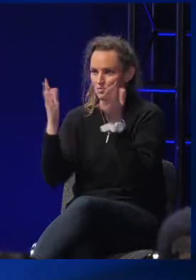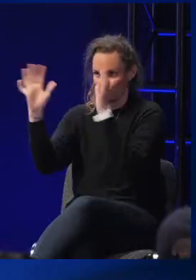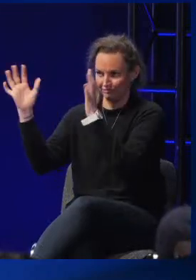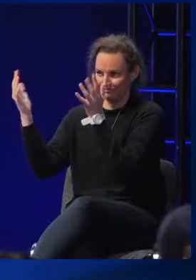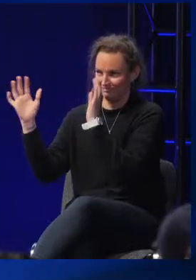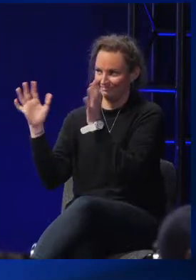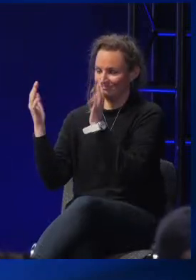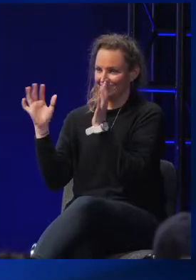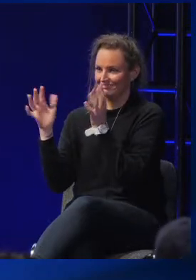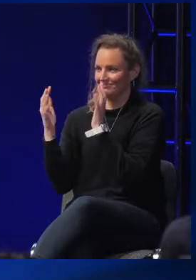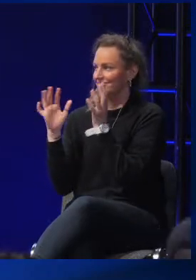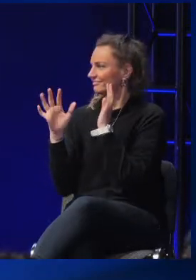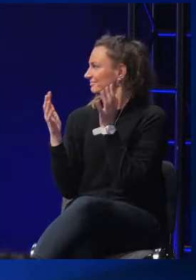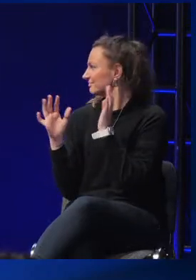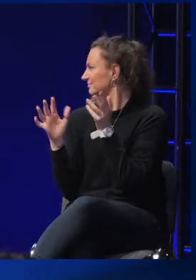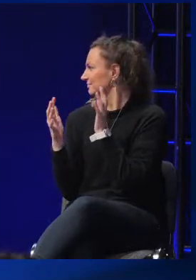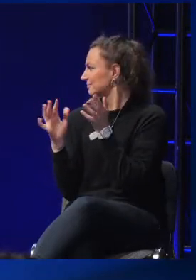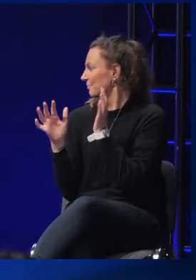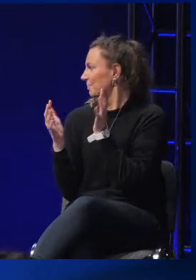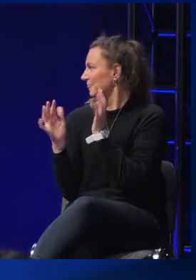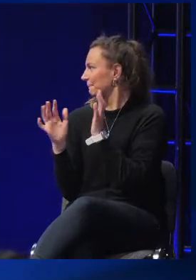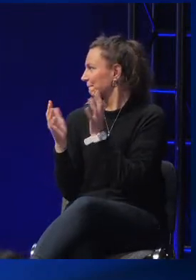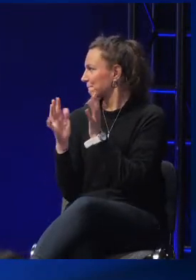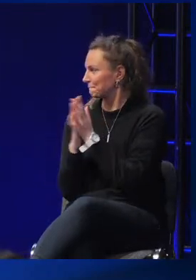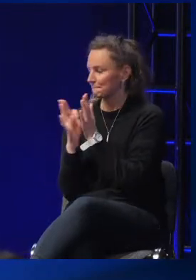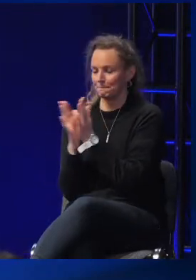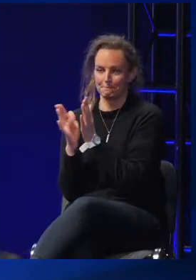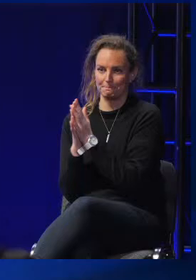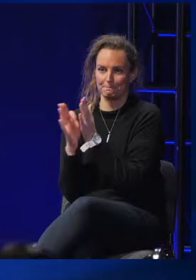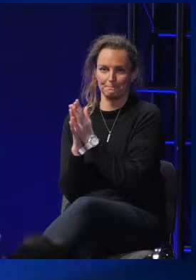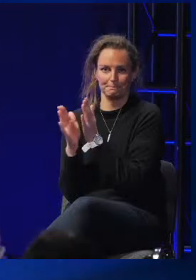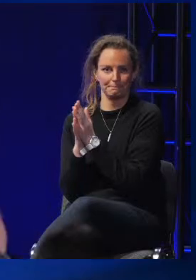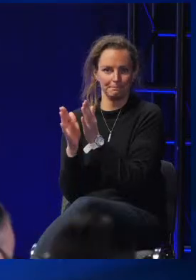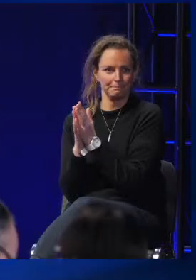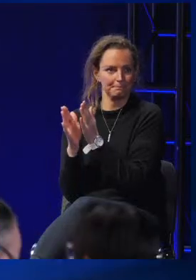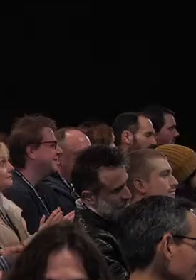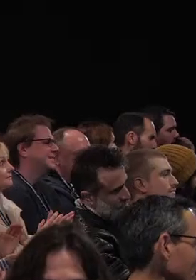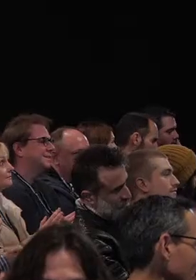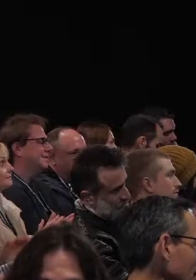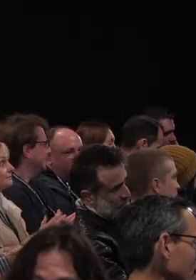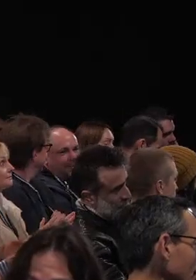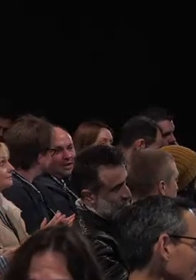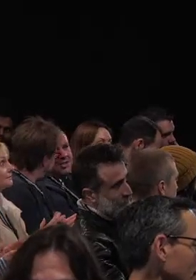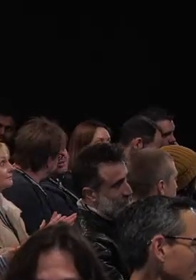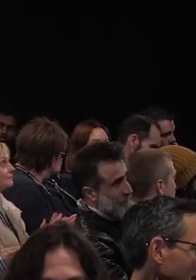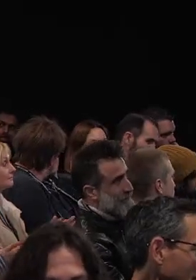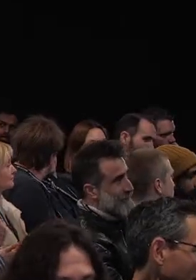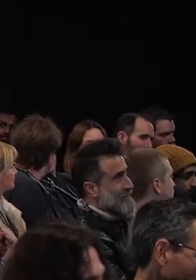Thank you for coming. Thank you. Thank you.